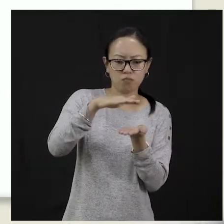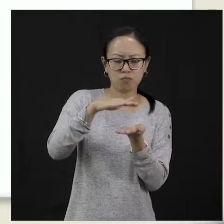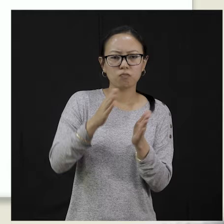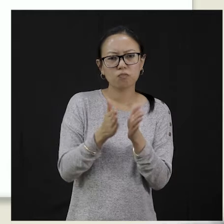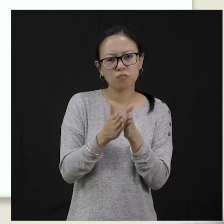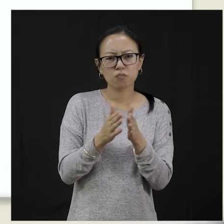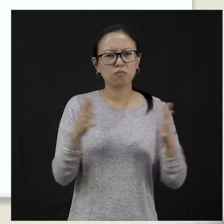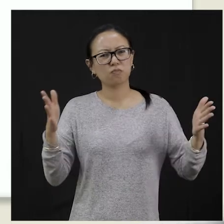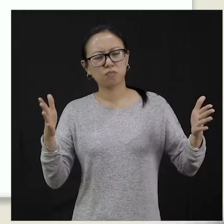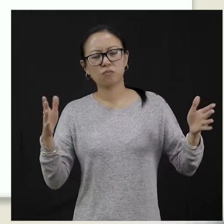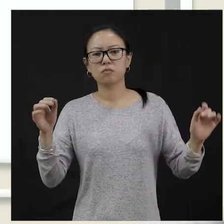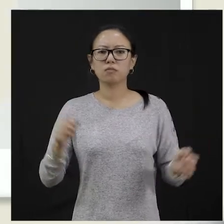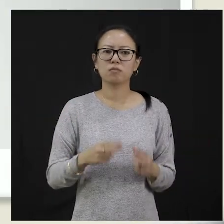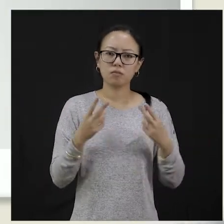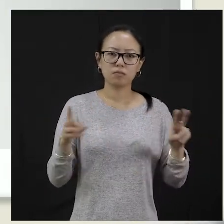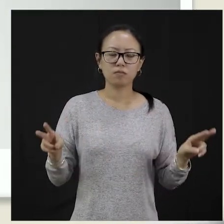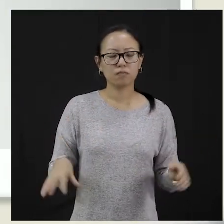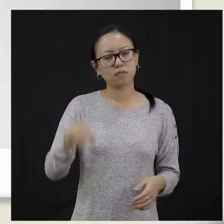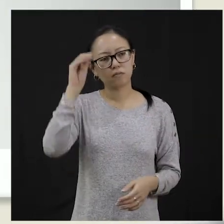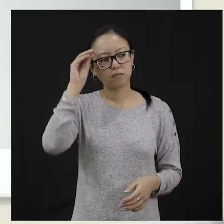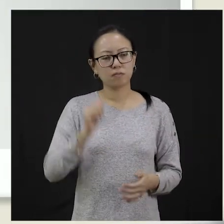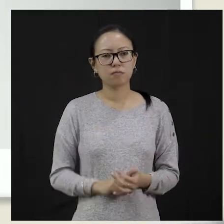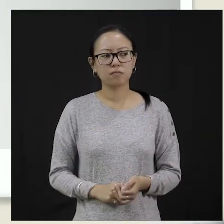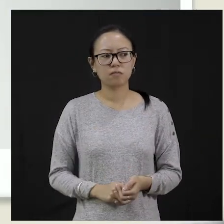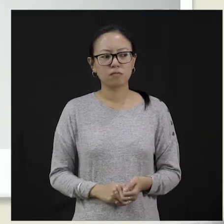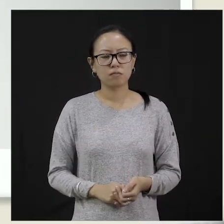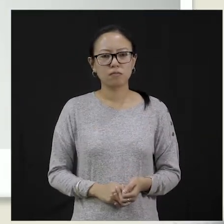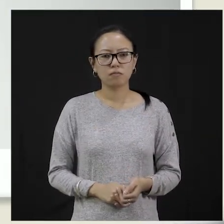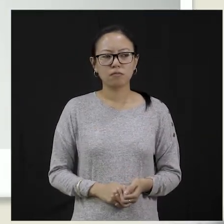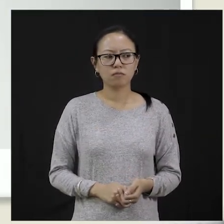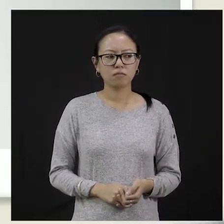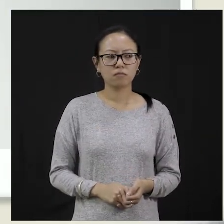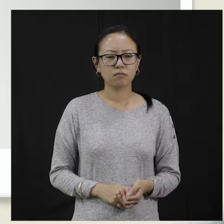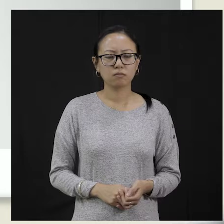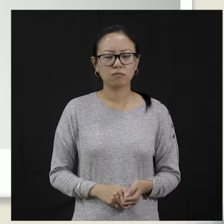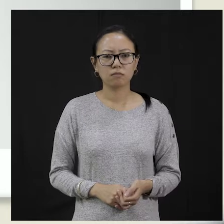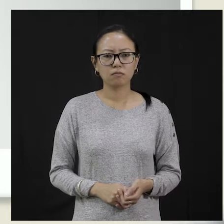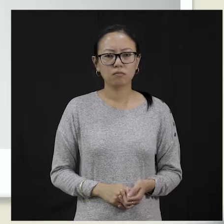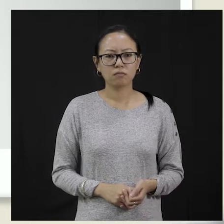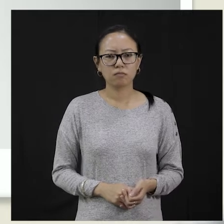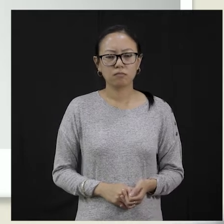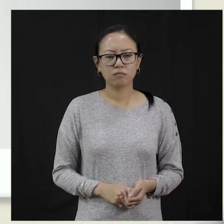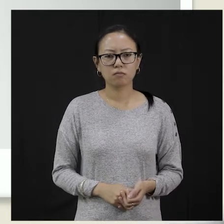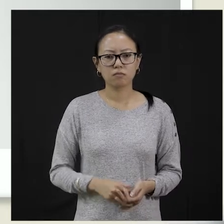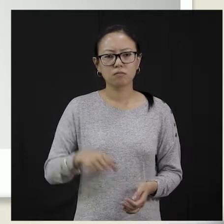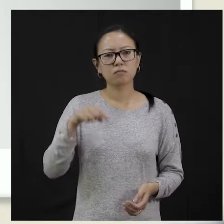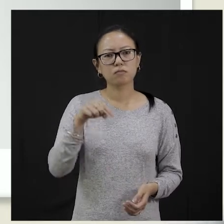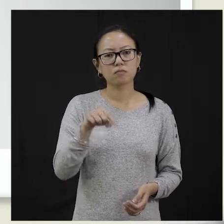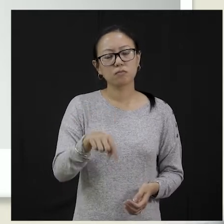and sizes. In this chapter, we are going to learn how